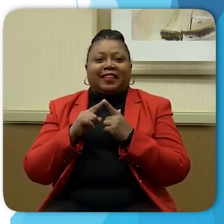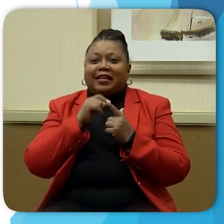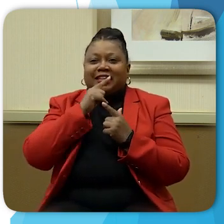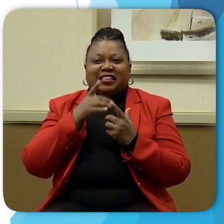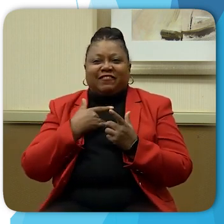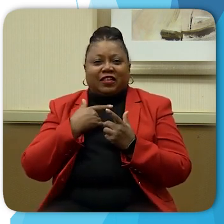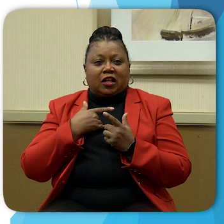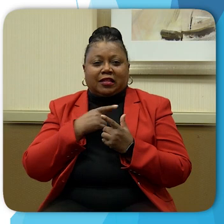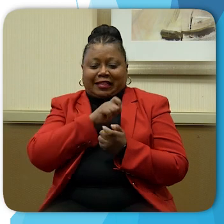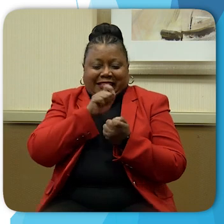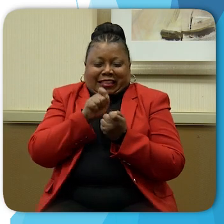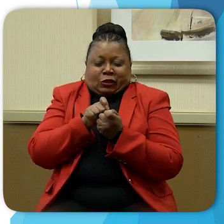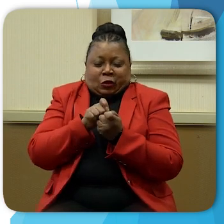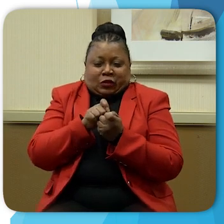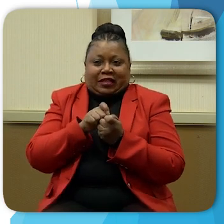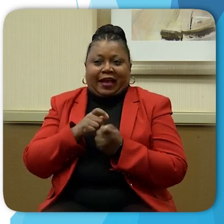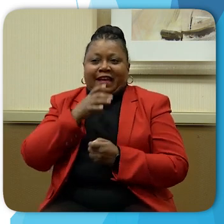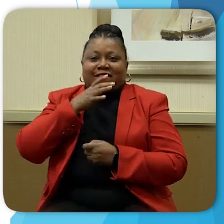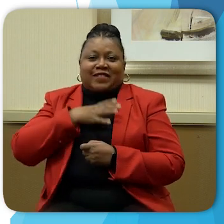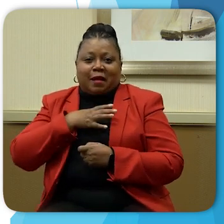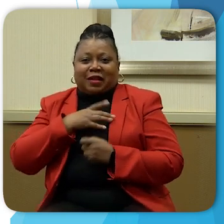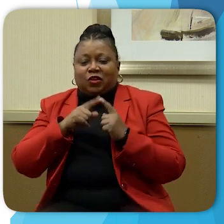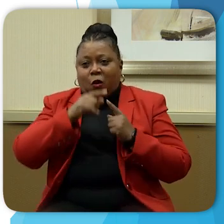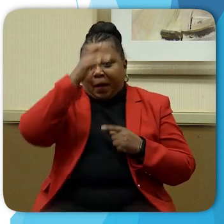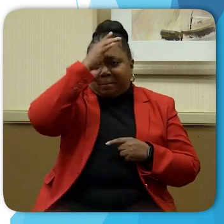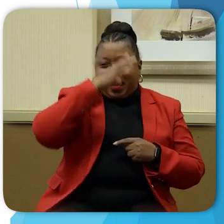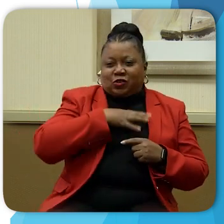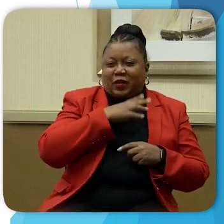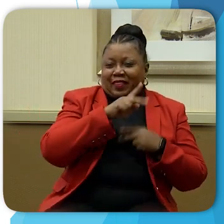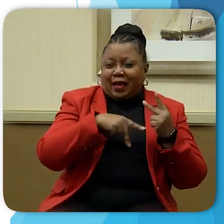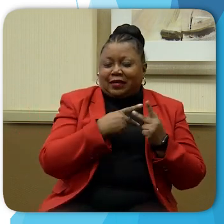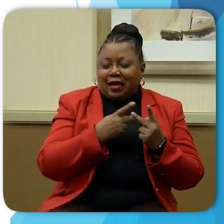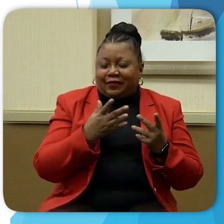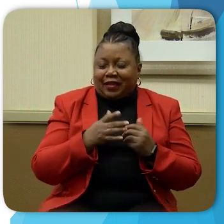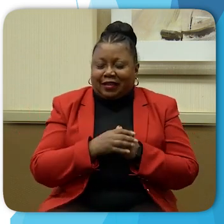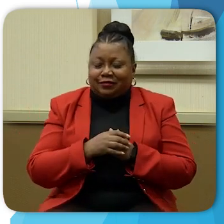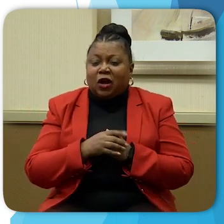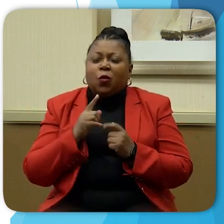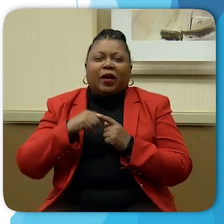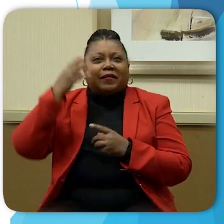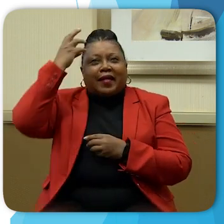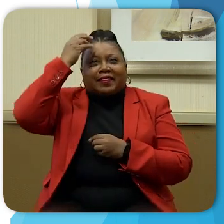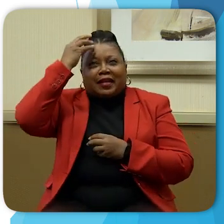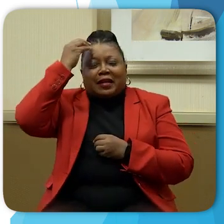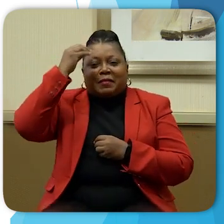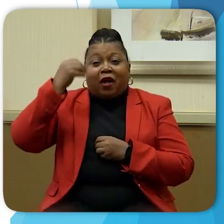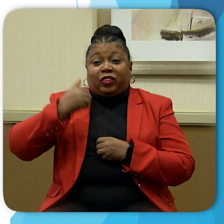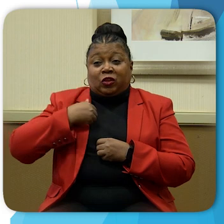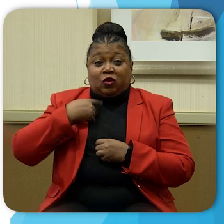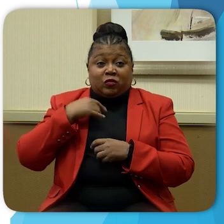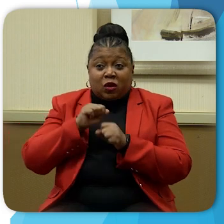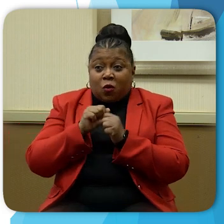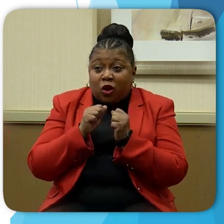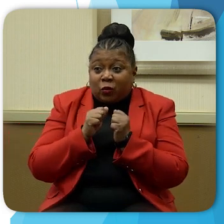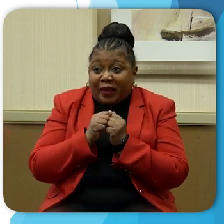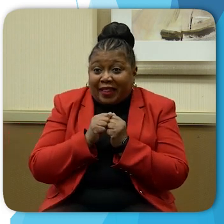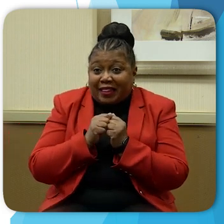that doesn't feel exclusively feminine or masculine, that kind of thing. When we're thinking about the youth that we work